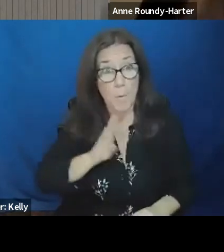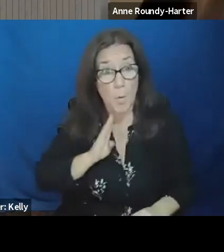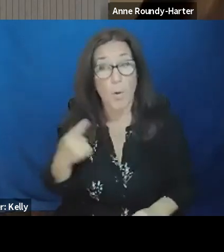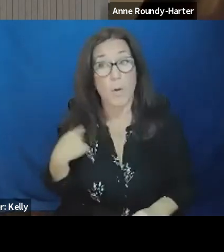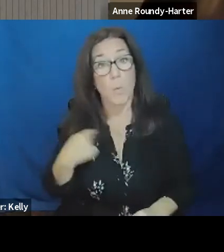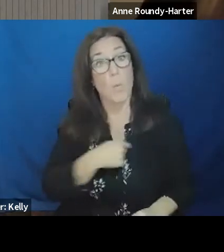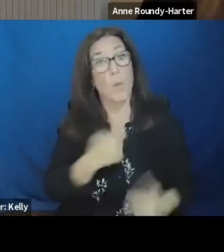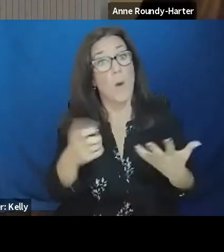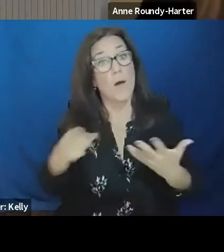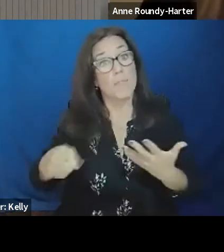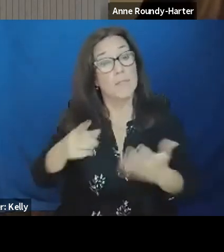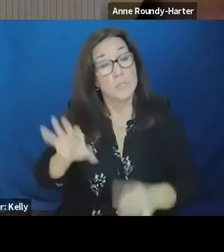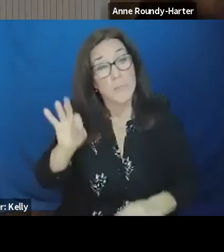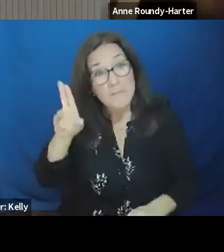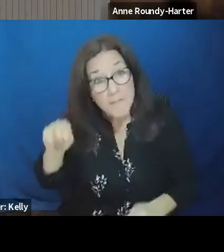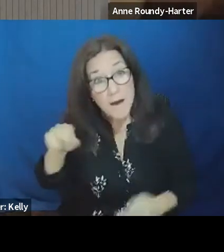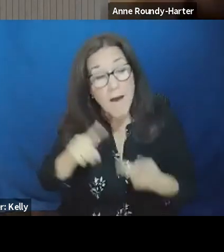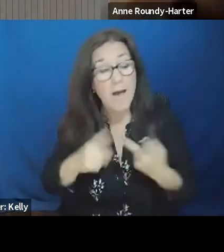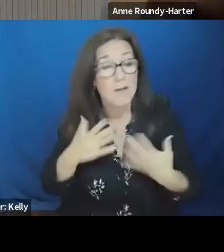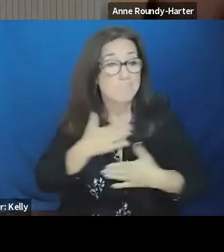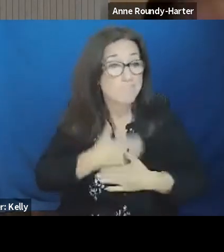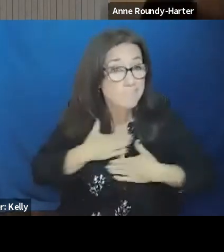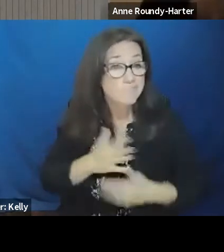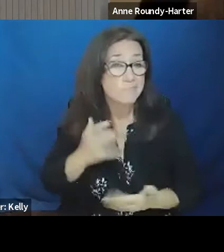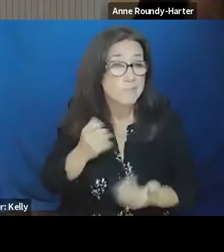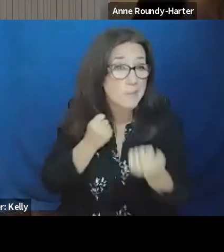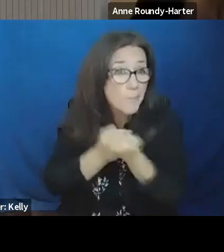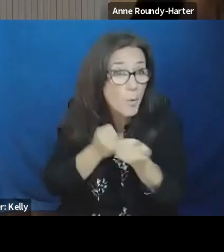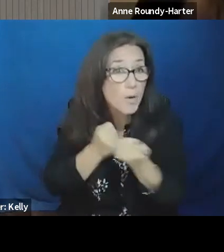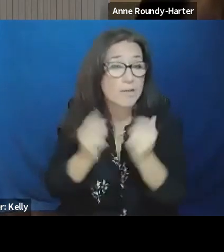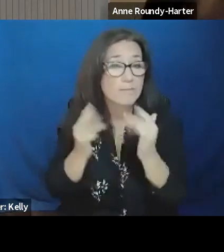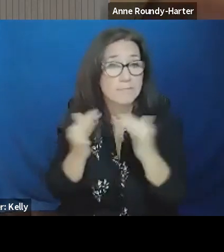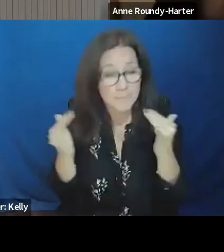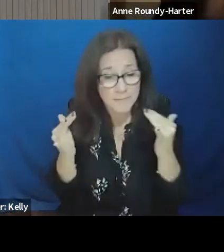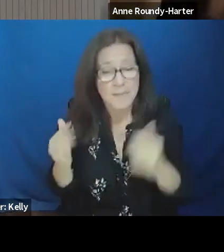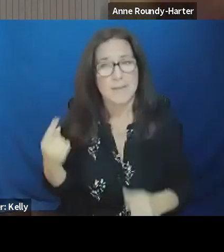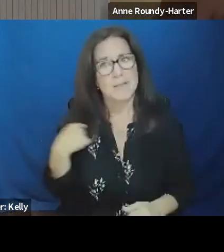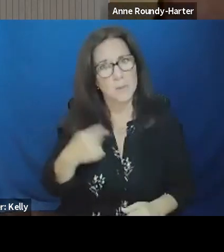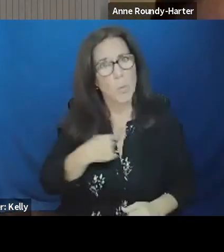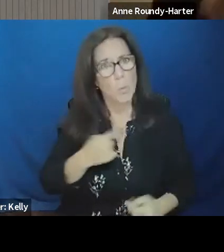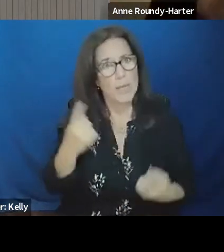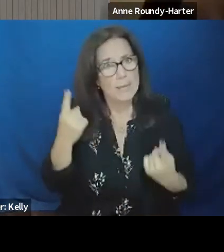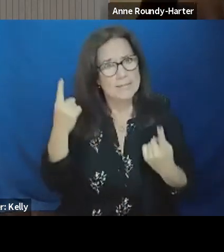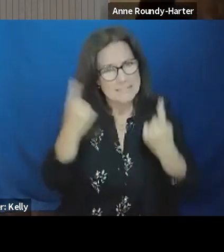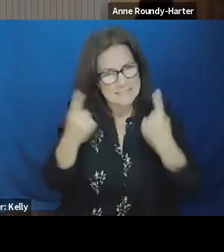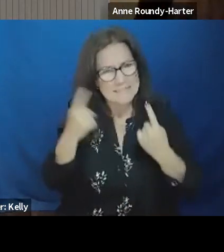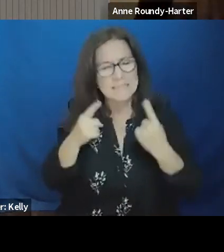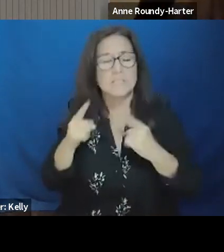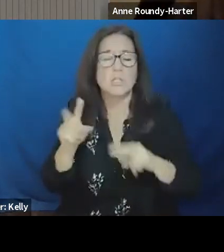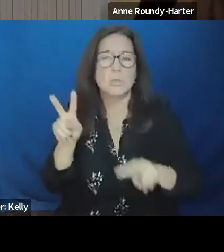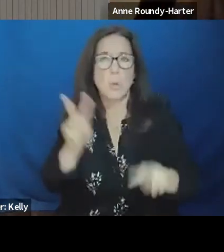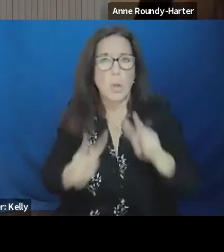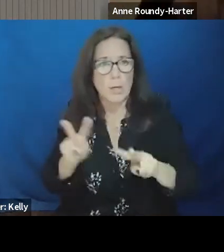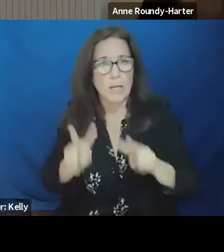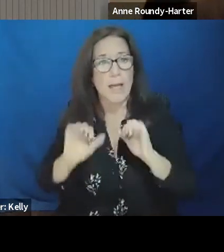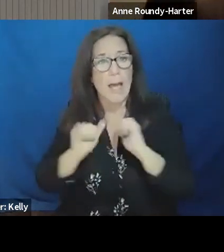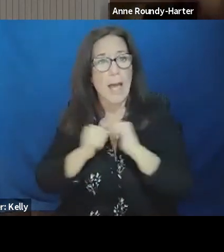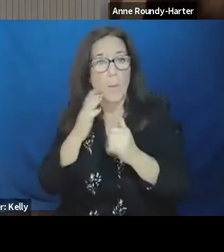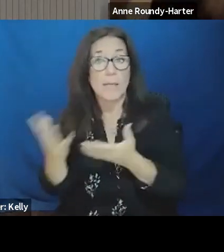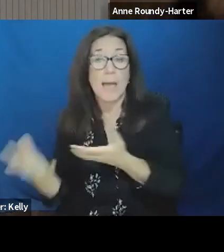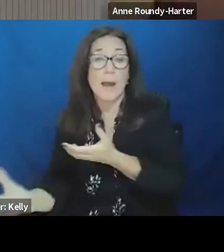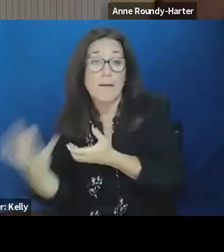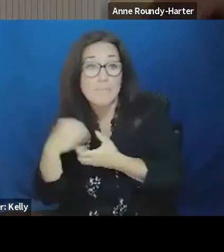engaging, we want it to be supportive. So we have very consciously looked at ways to bring in the elective experience, bring in those